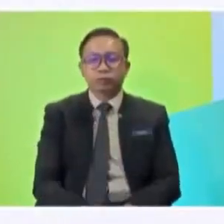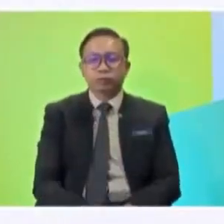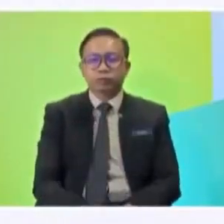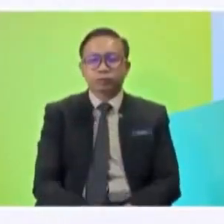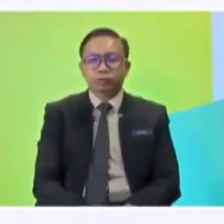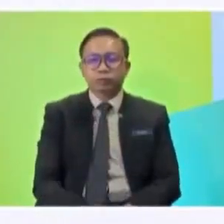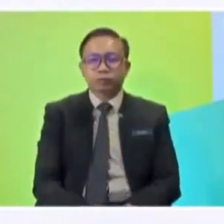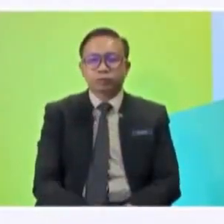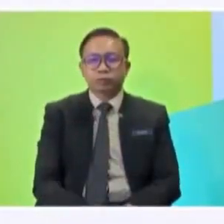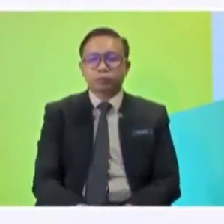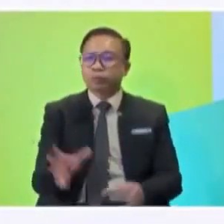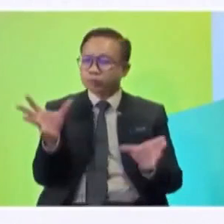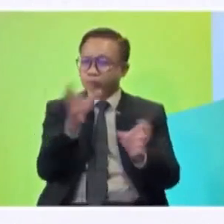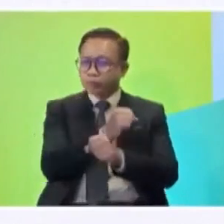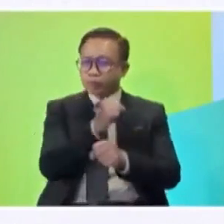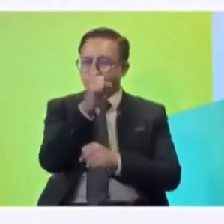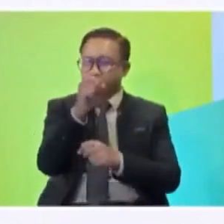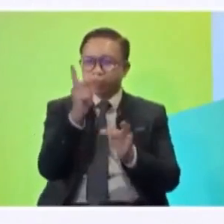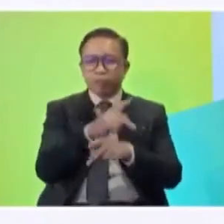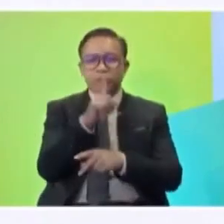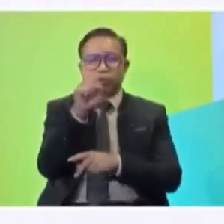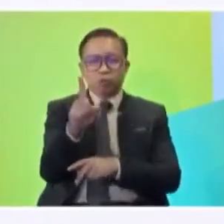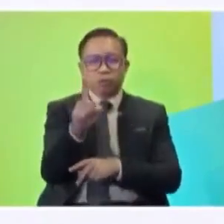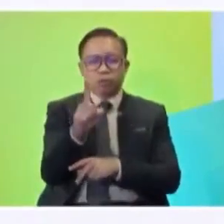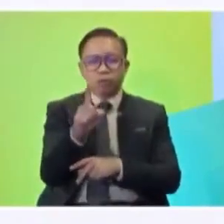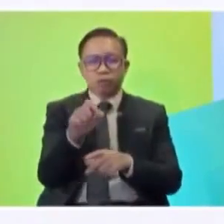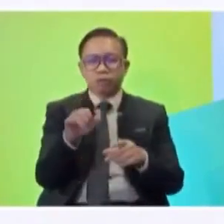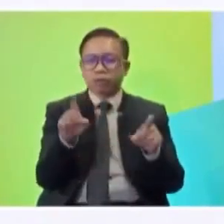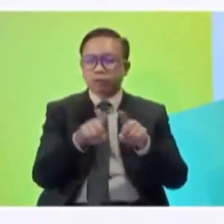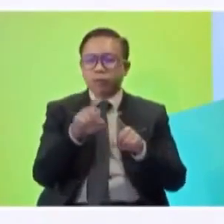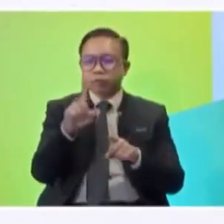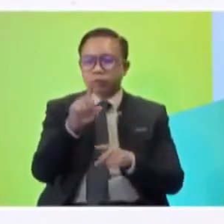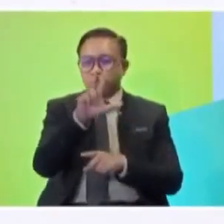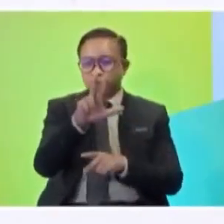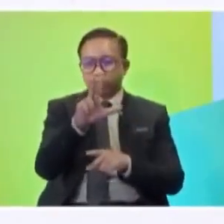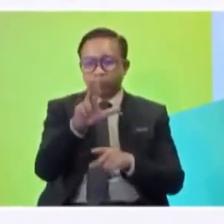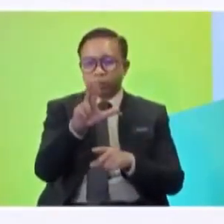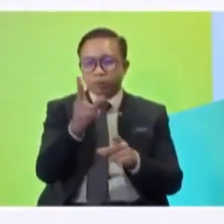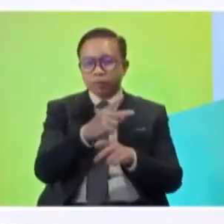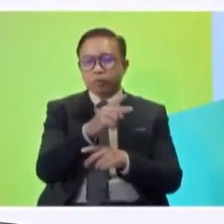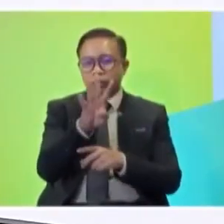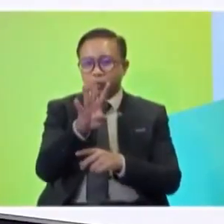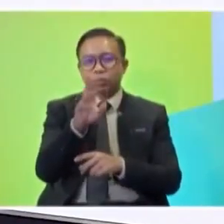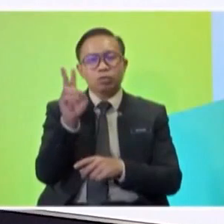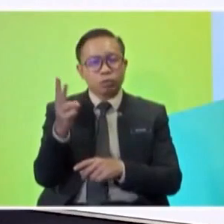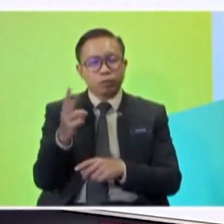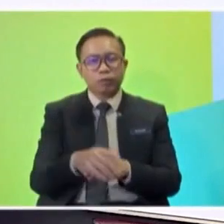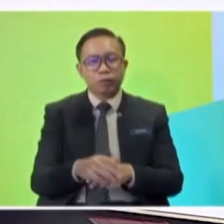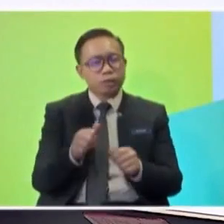so here you cannot simplify. 1 times 1 is 1. 4 times 3 is 12. So each of the siblings will